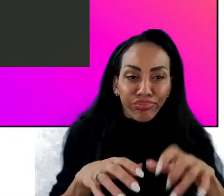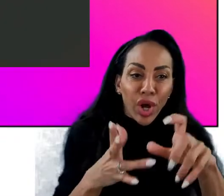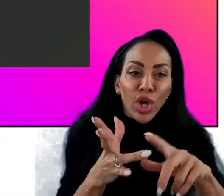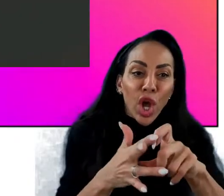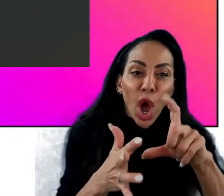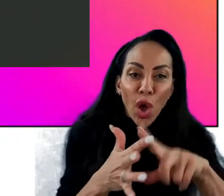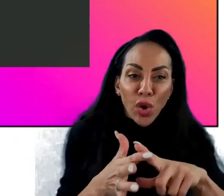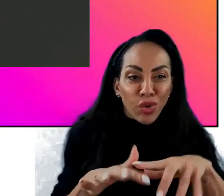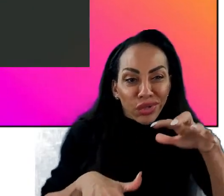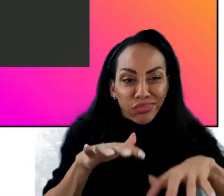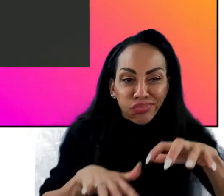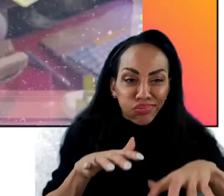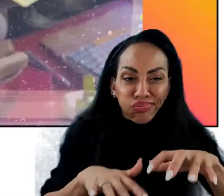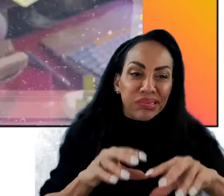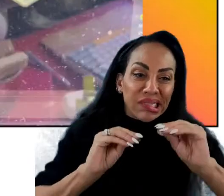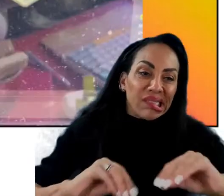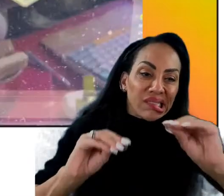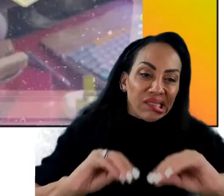But it did look fun.